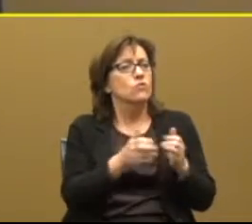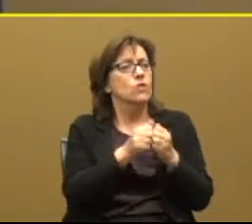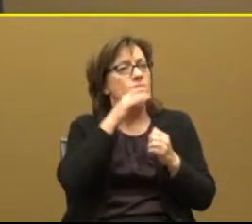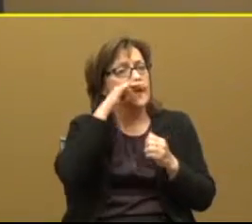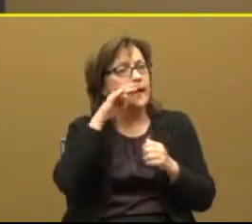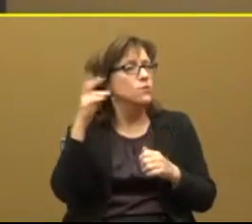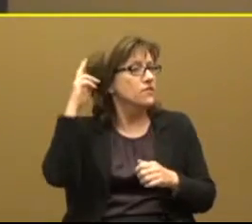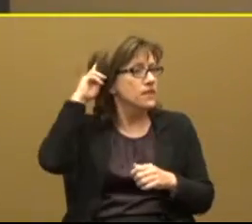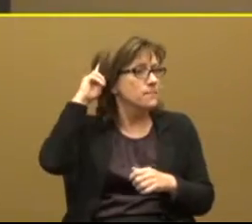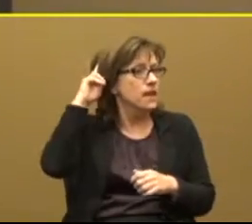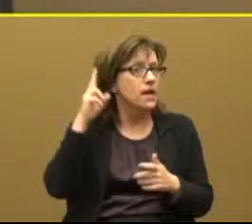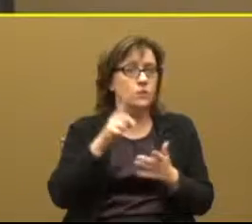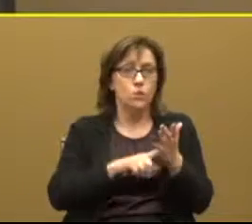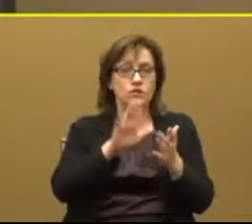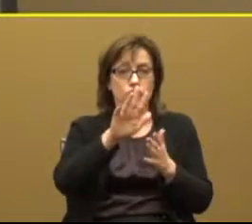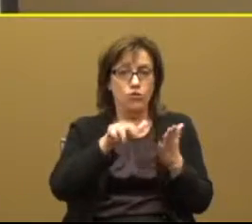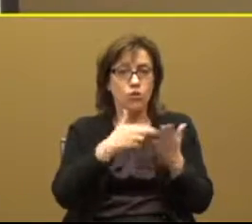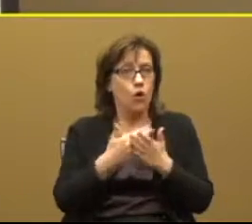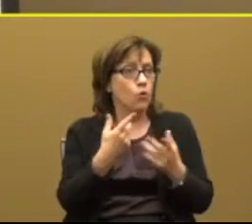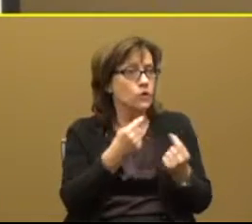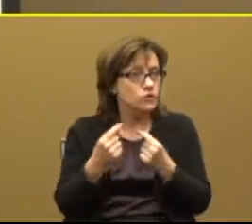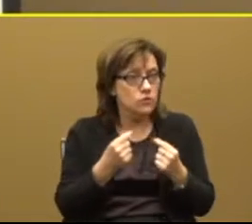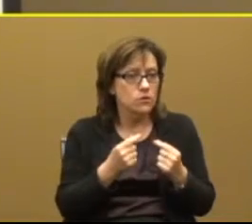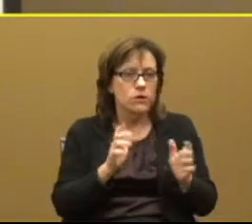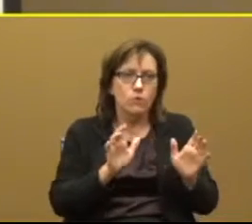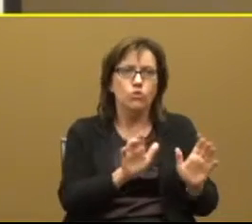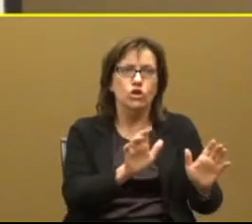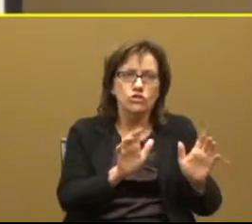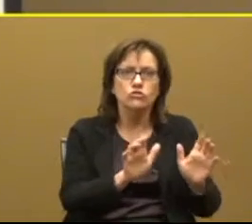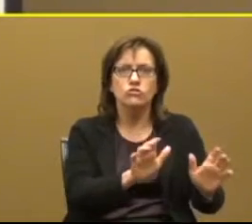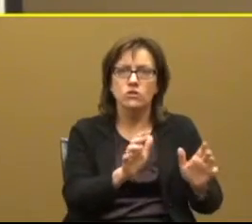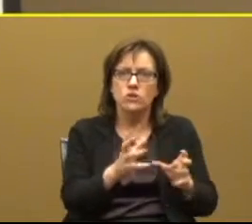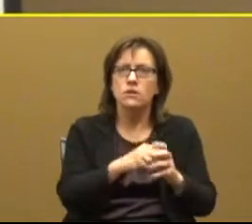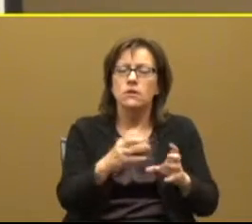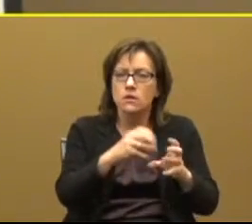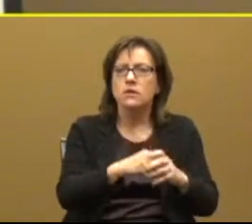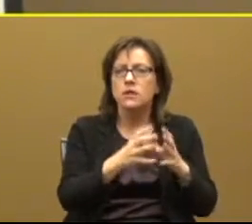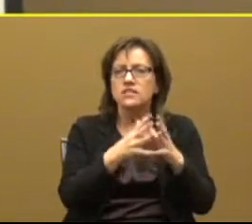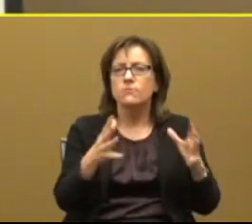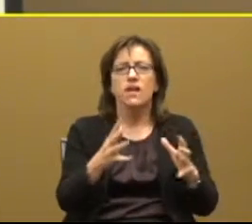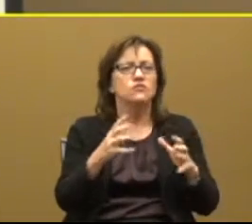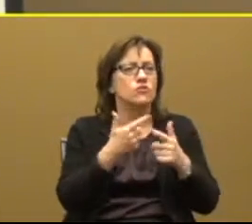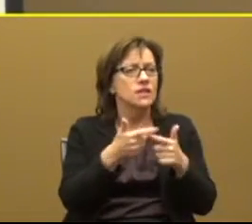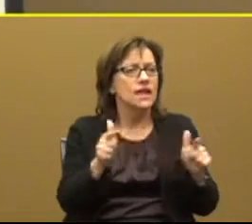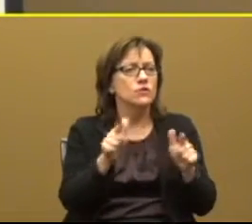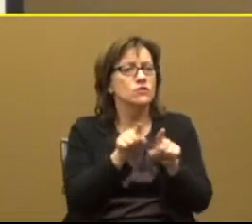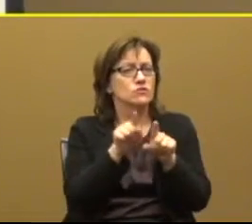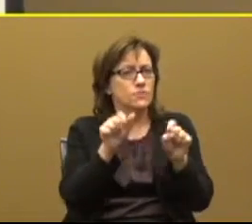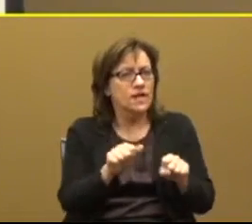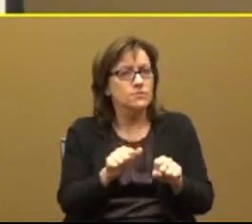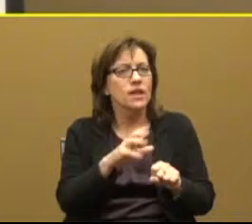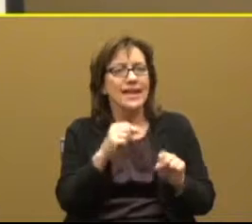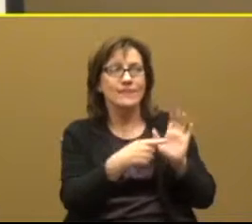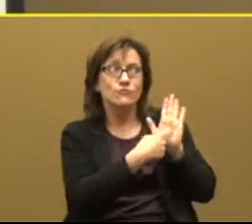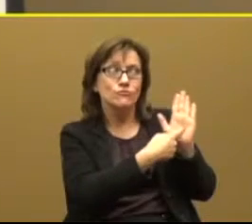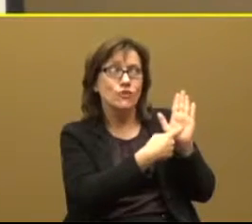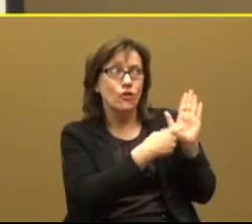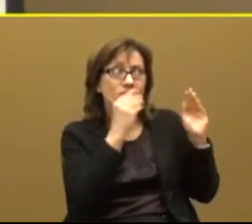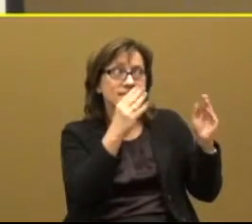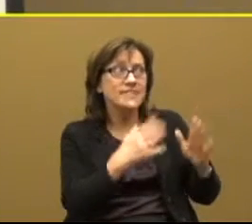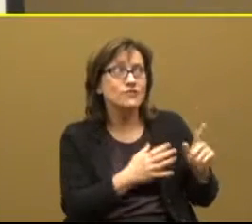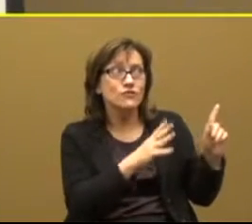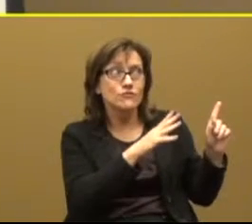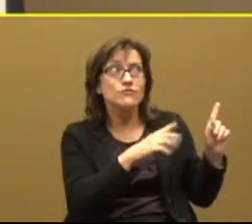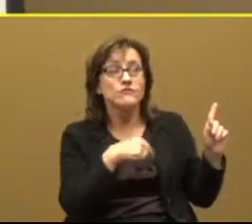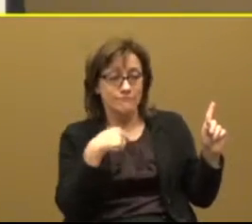What's your role as an itinerant? To push as much language into that as possible and to model for the teacher what are your expectations